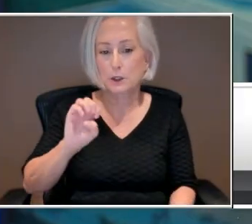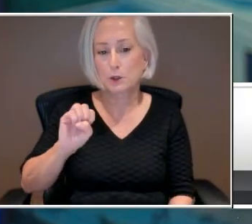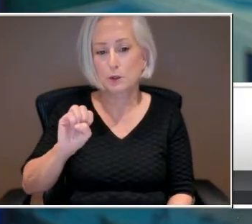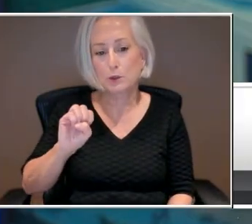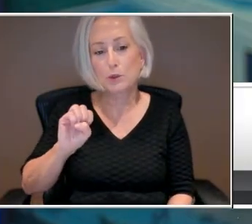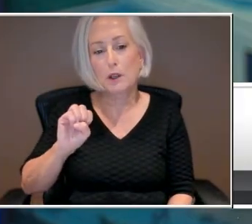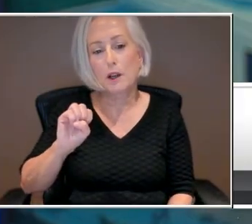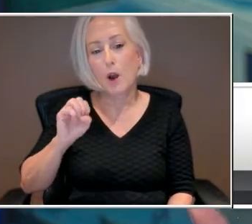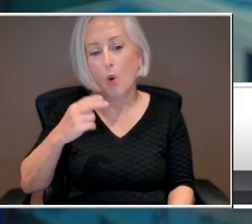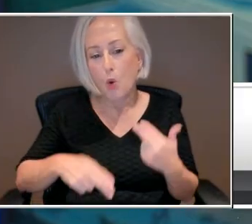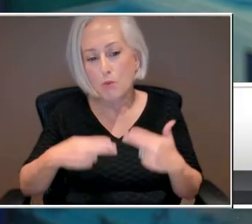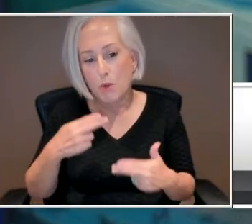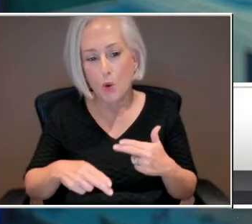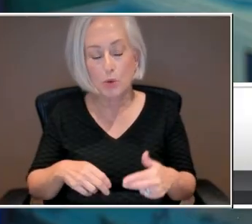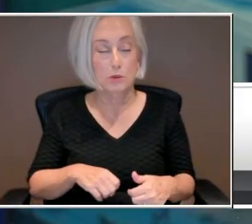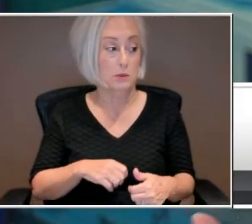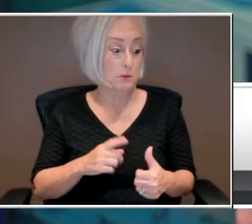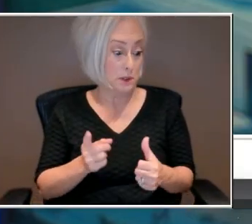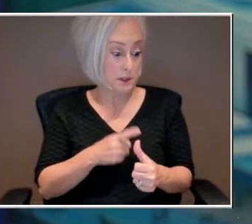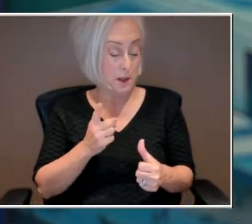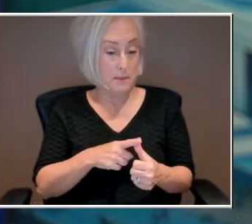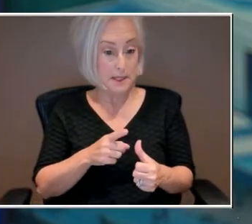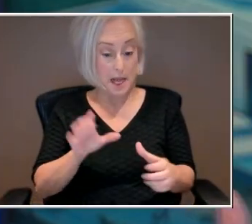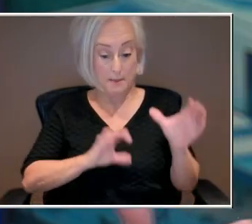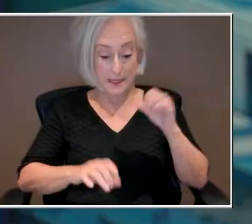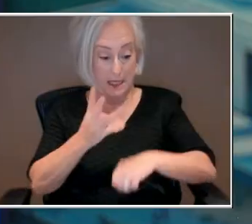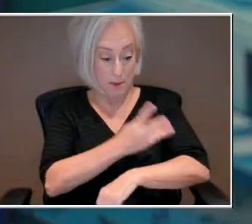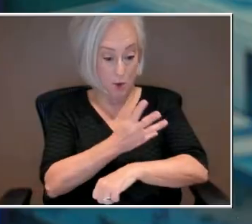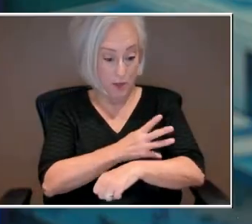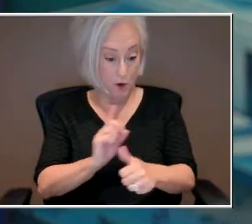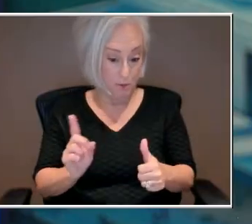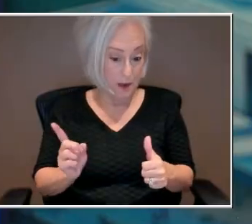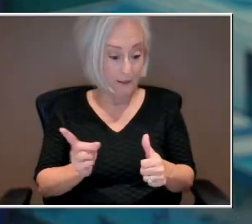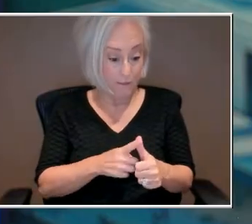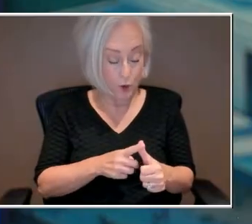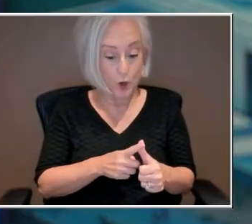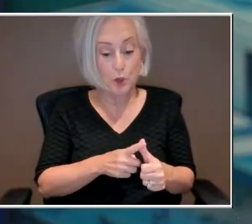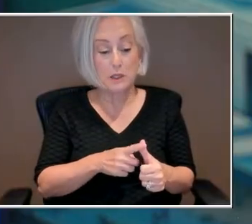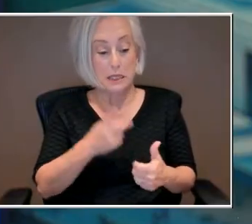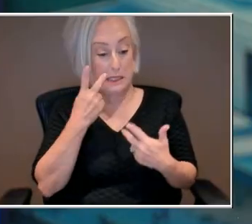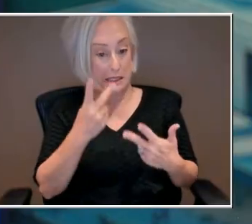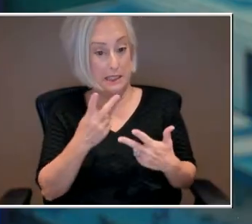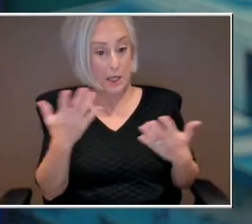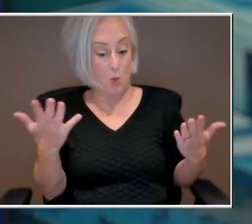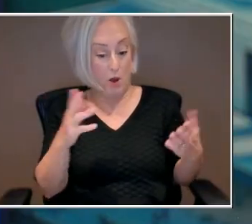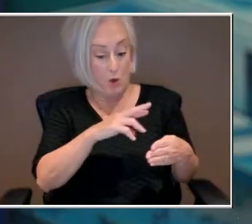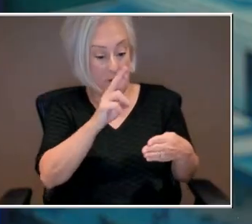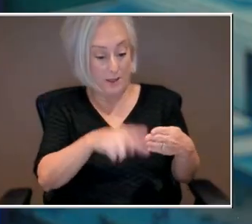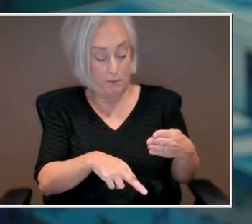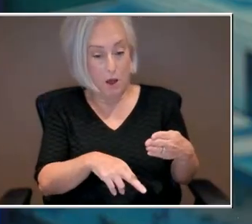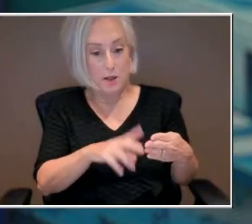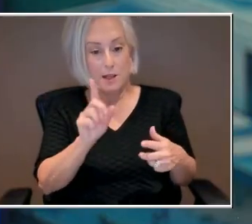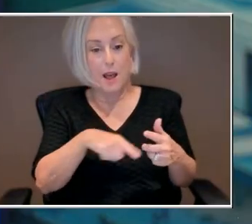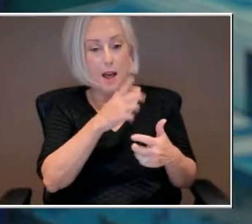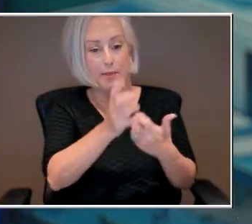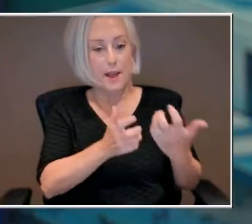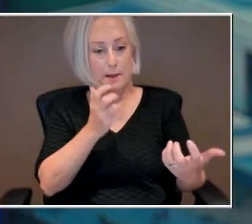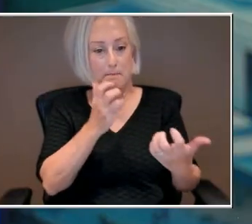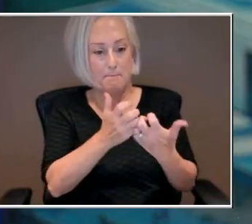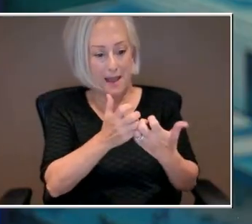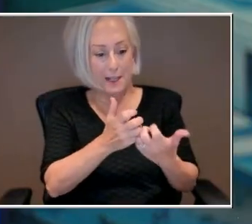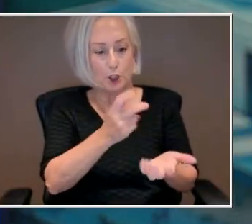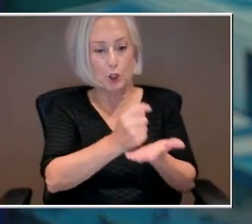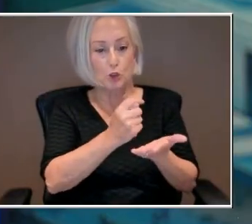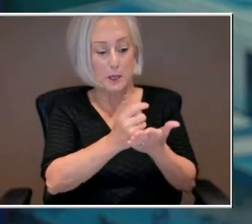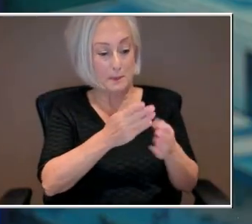immunotherapy first and see the response, because then I can tailor any treatments we need after surgery based on that